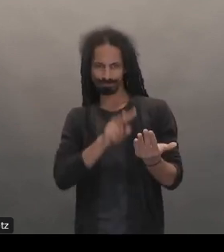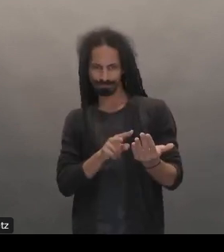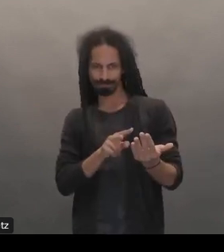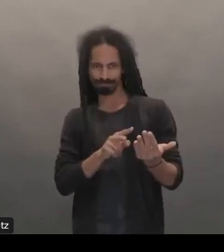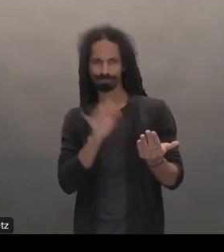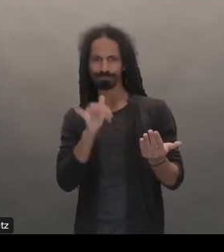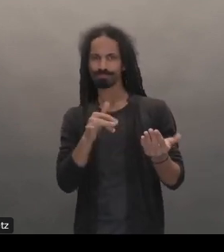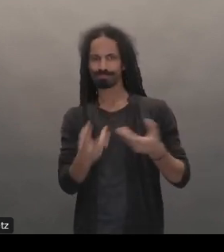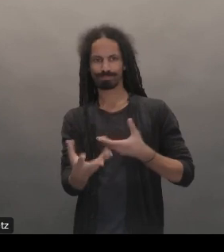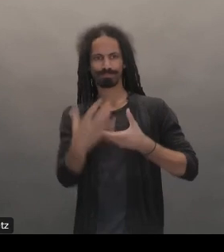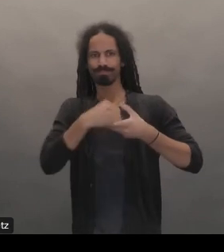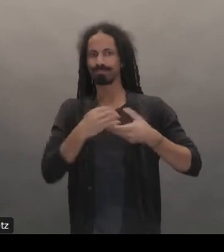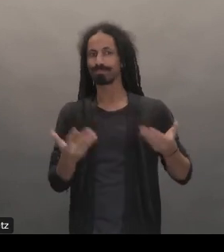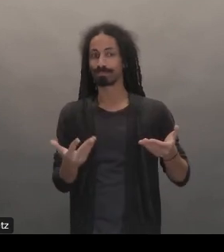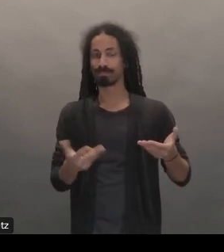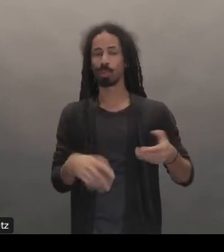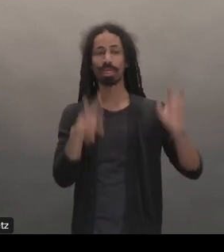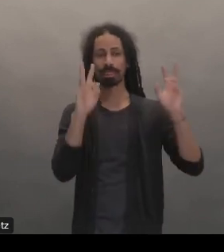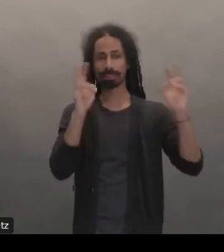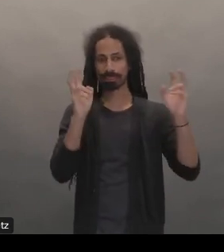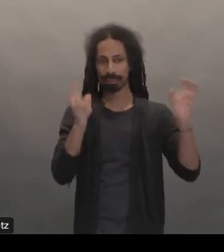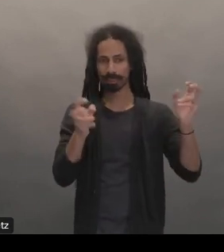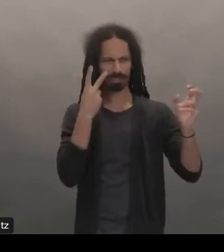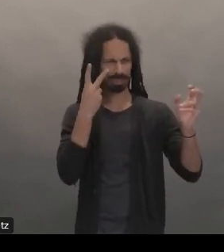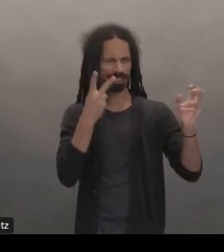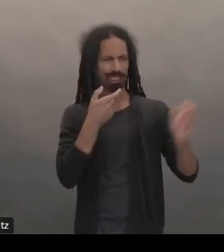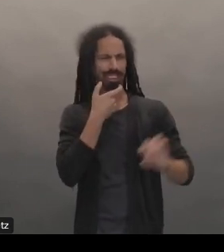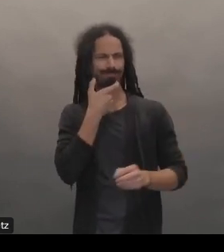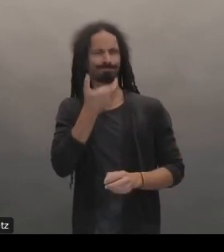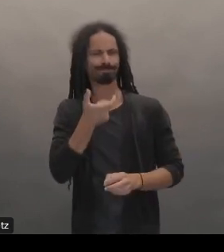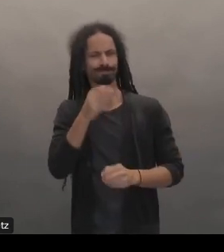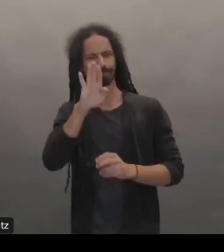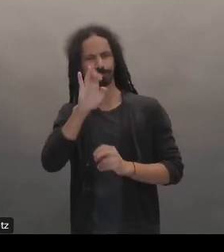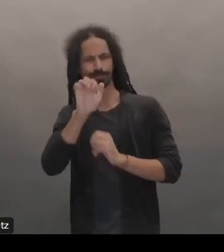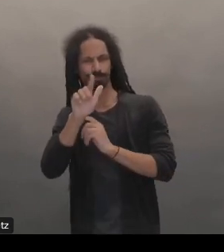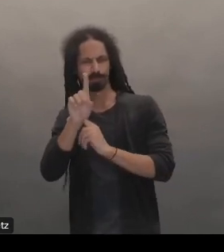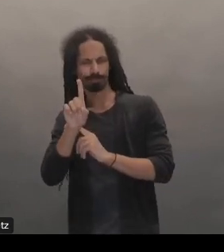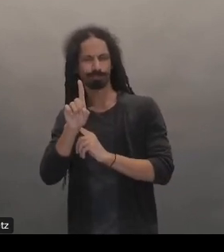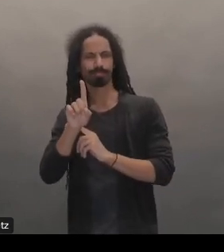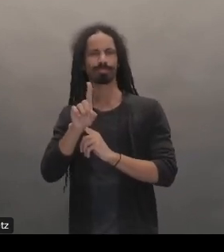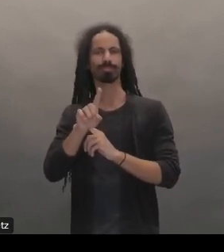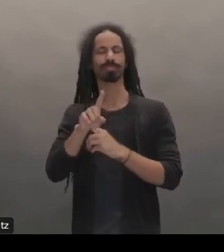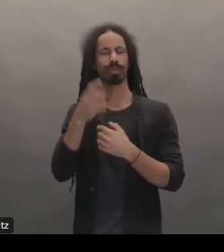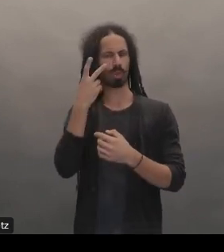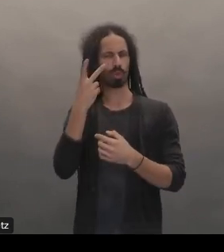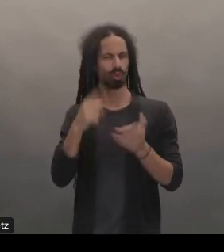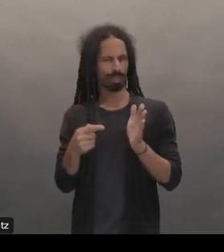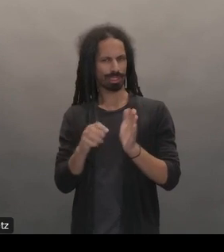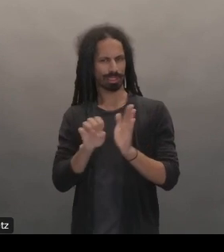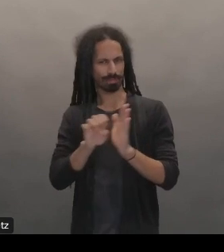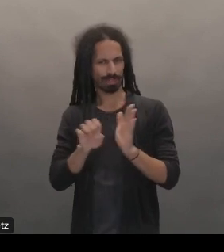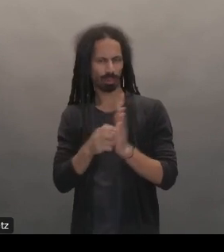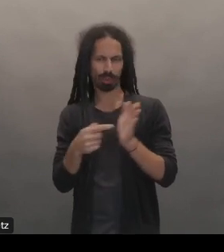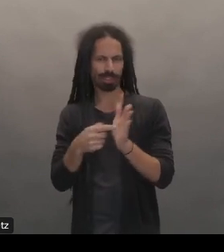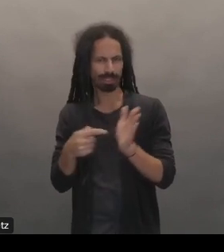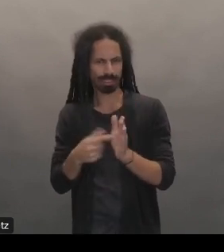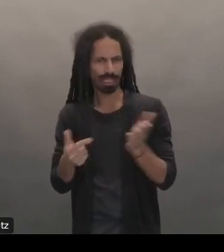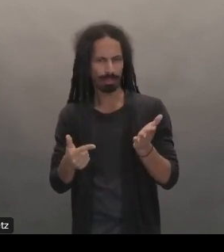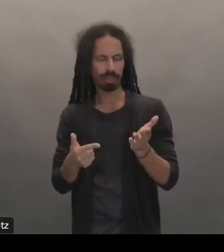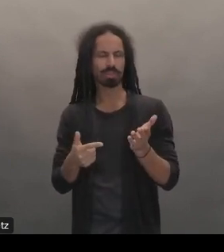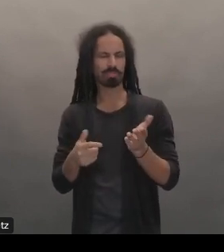paper, and you will see that it's bolded. I'm going to show you some small examples, and then we're going to look at one completed title page together in a